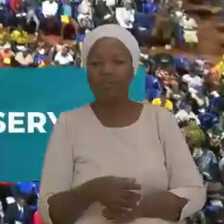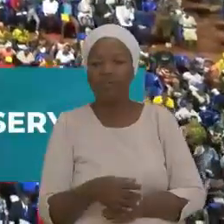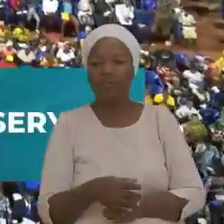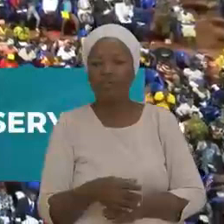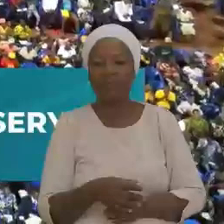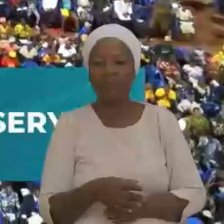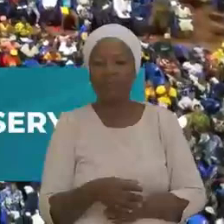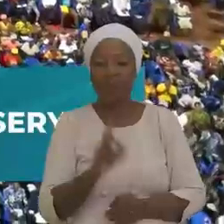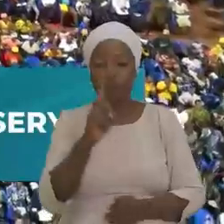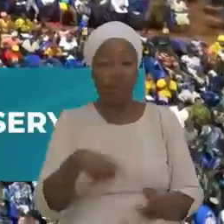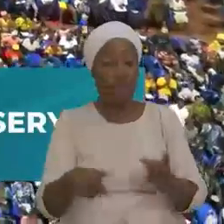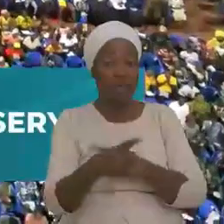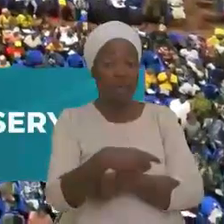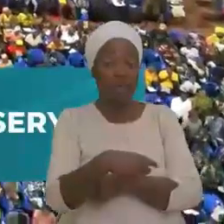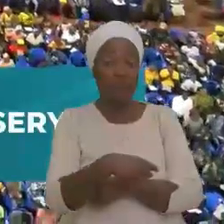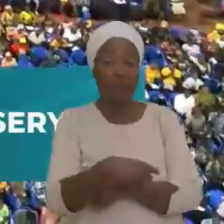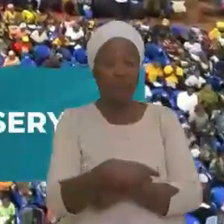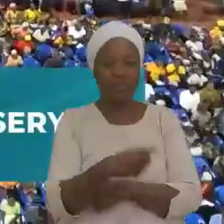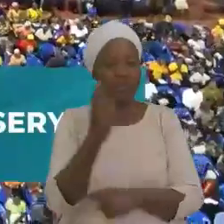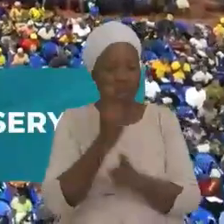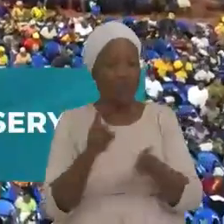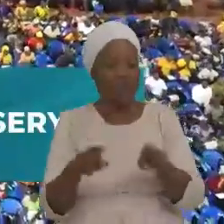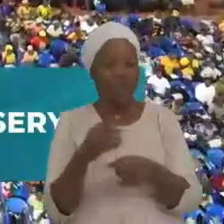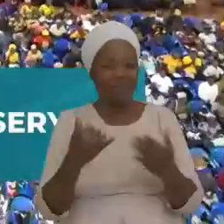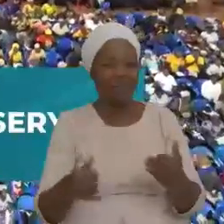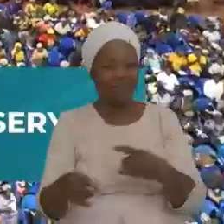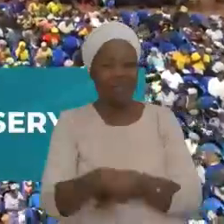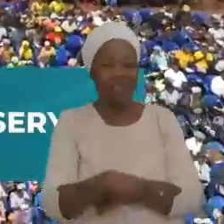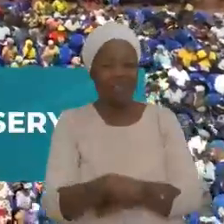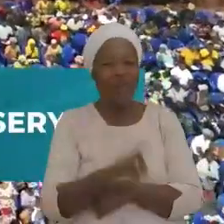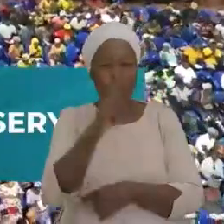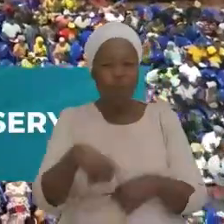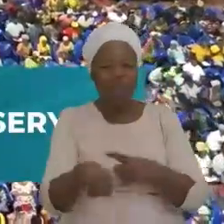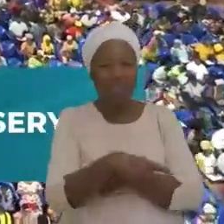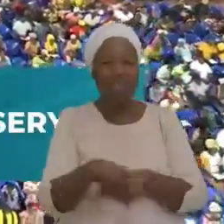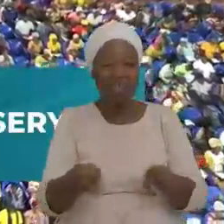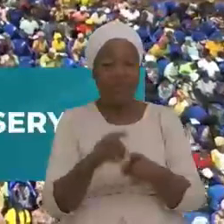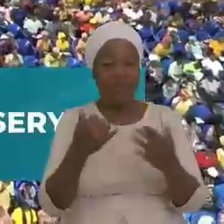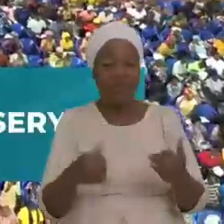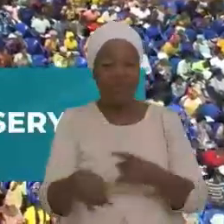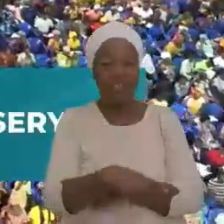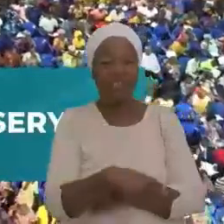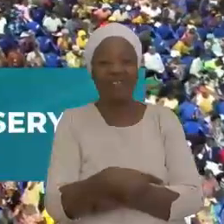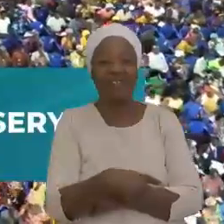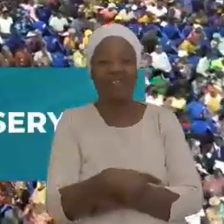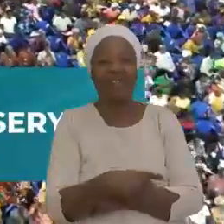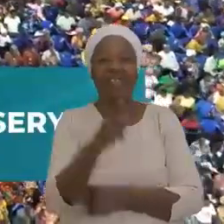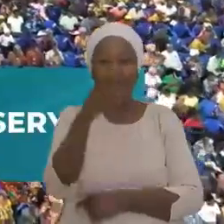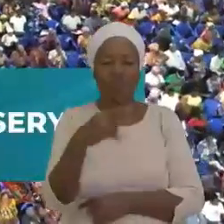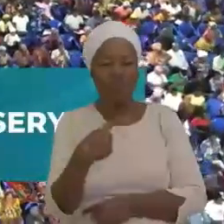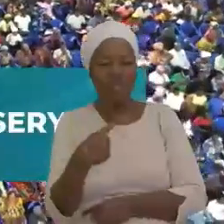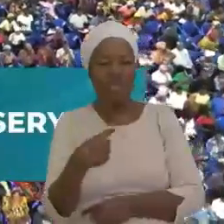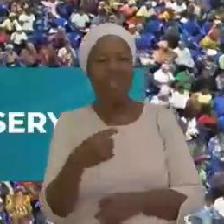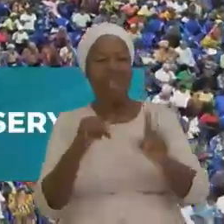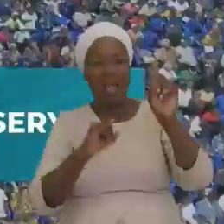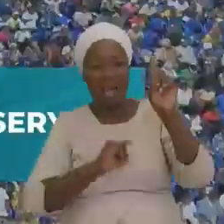One day, like today. I said one day, like today. God said, I